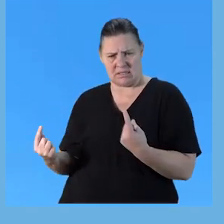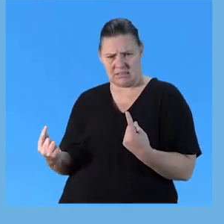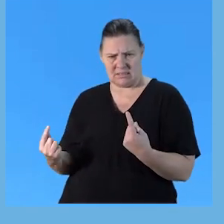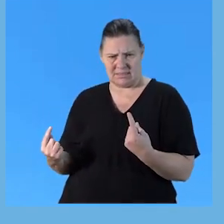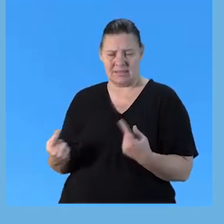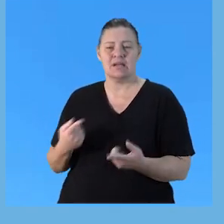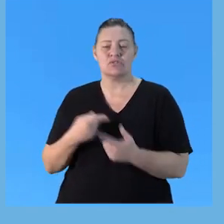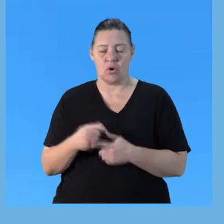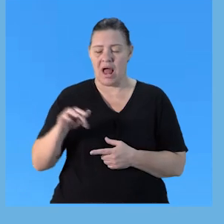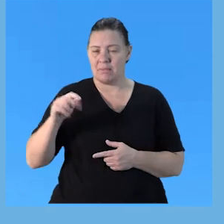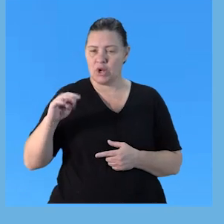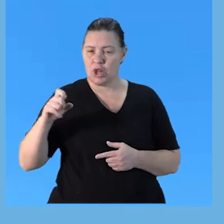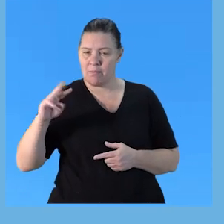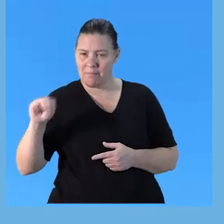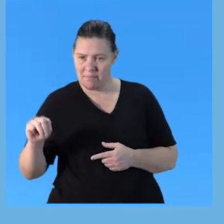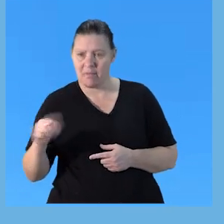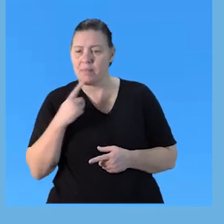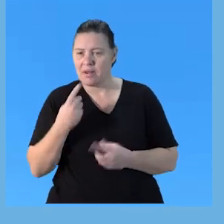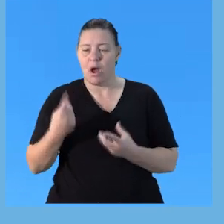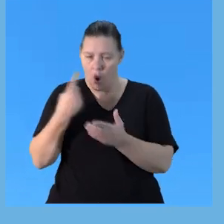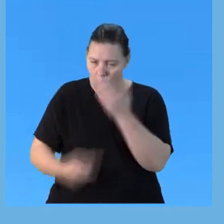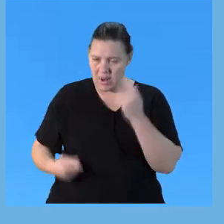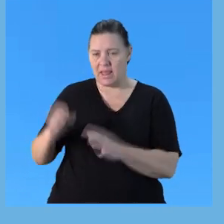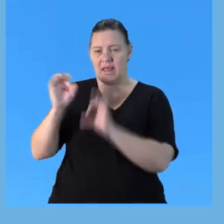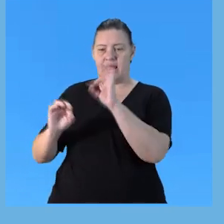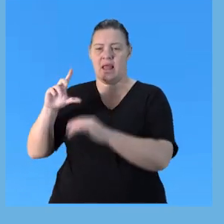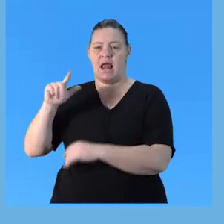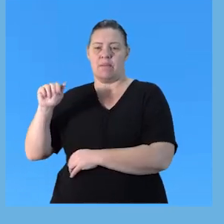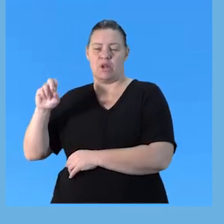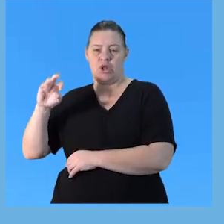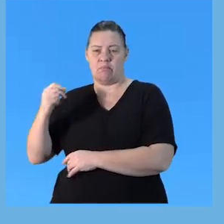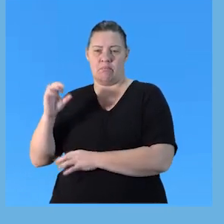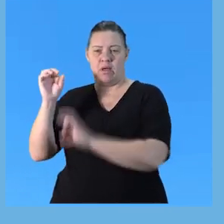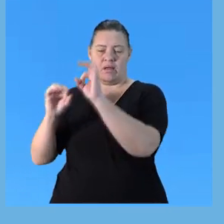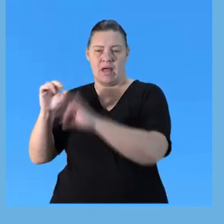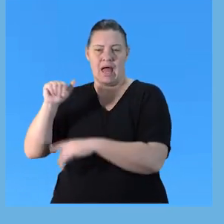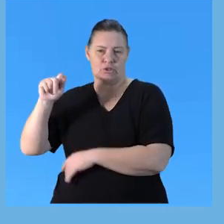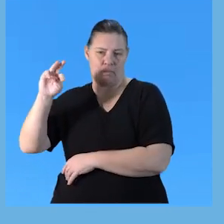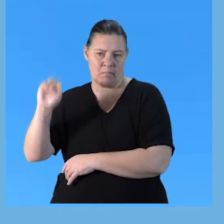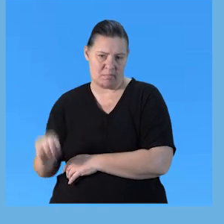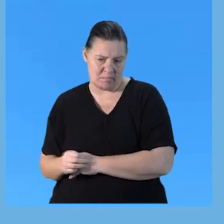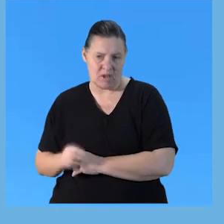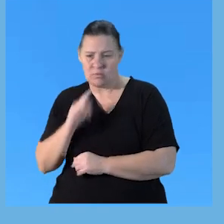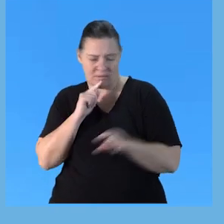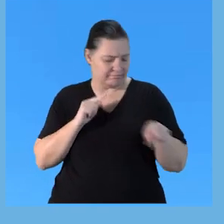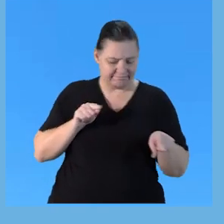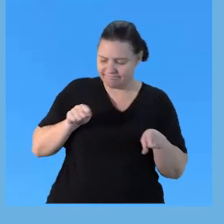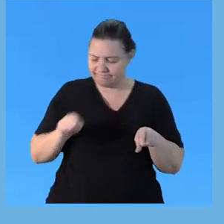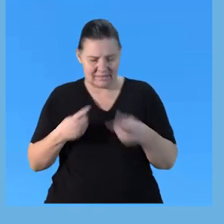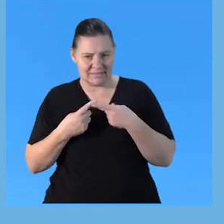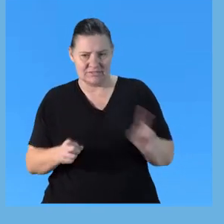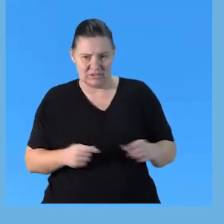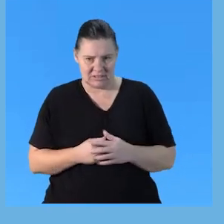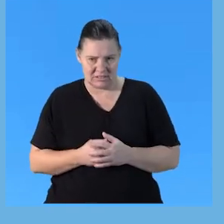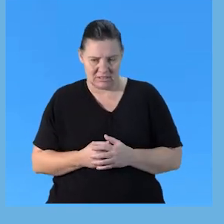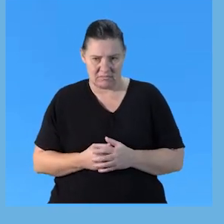also need to give the function of the resistor and the variable resistor, and then lastly the symbol of a battery and the function of the battery.